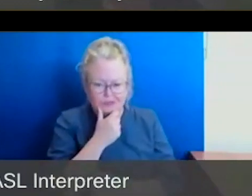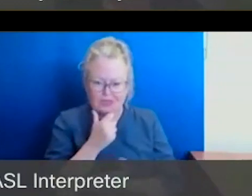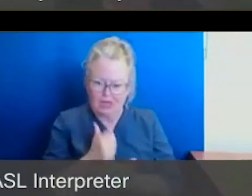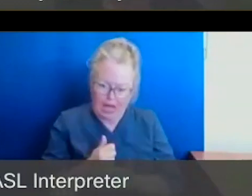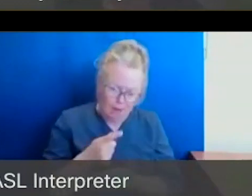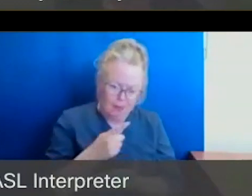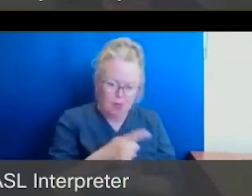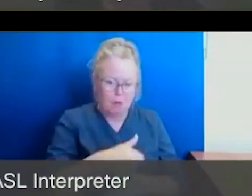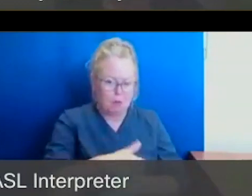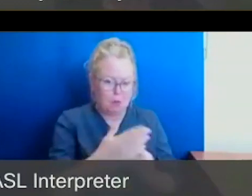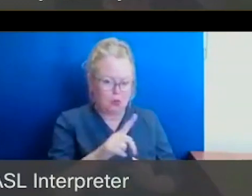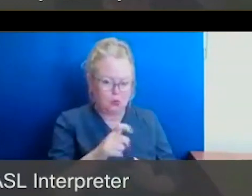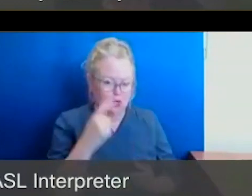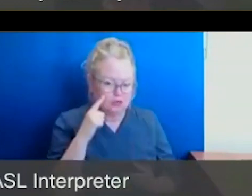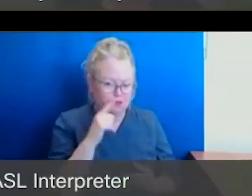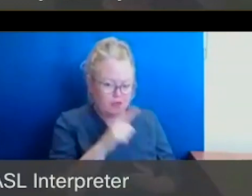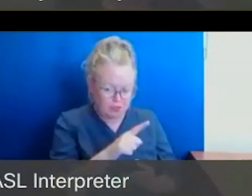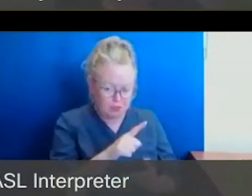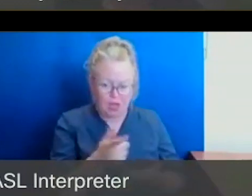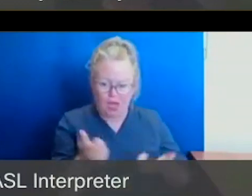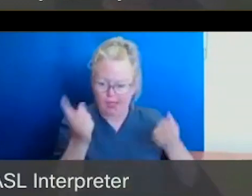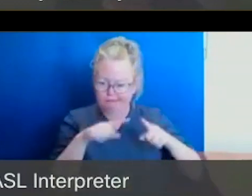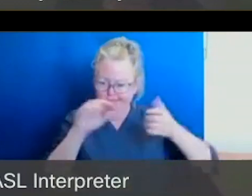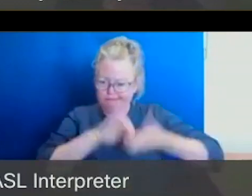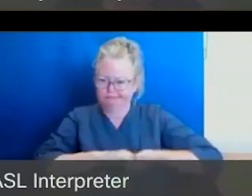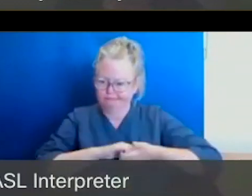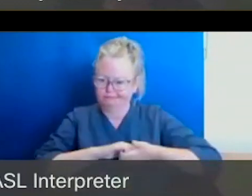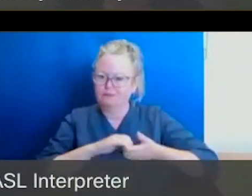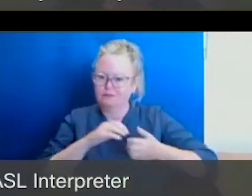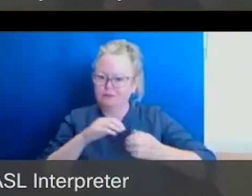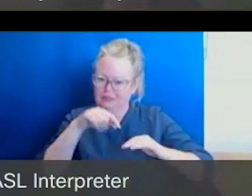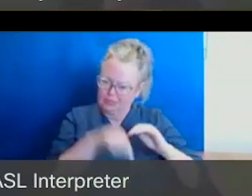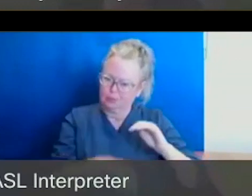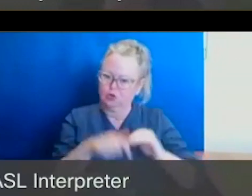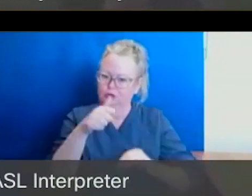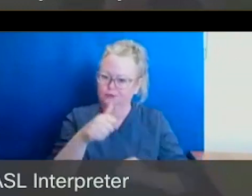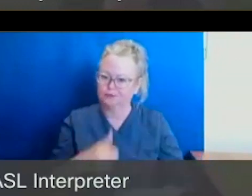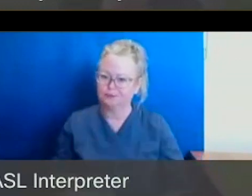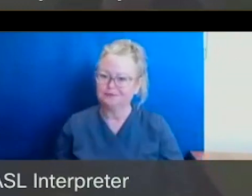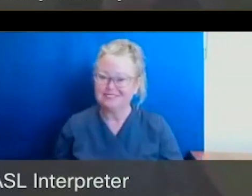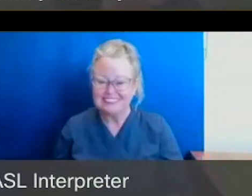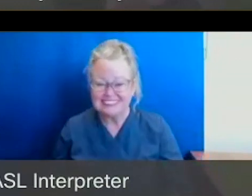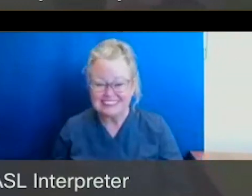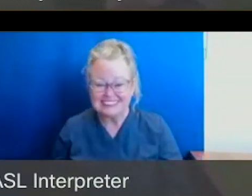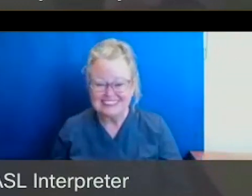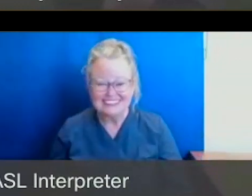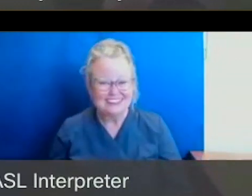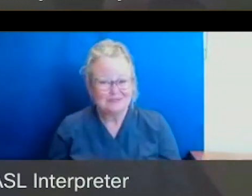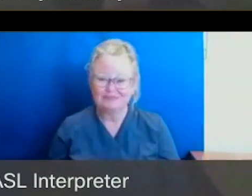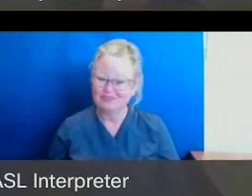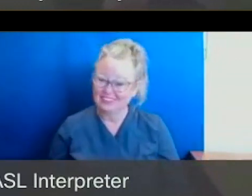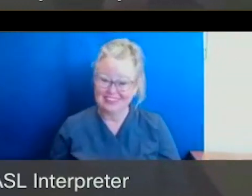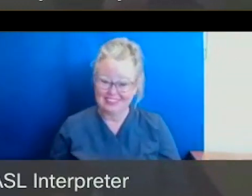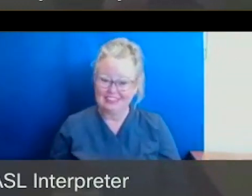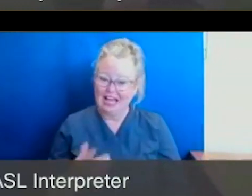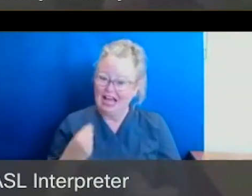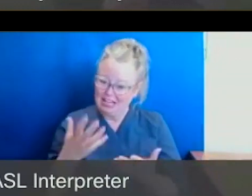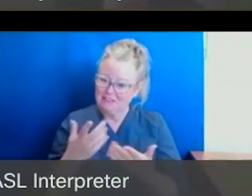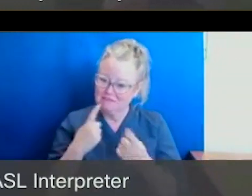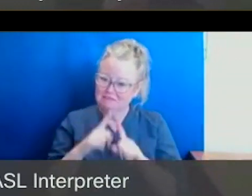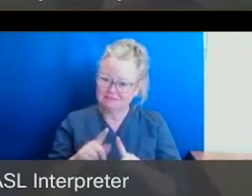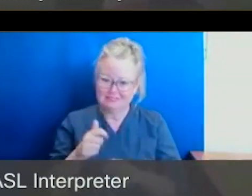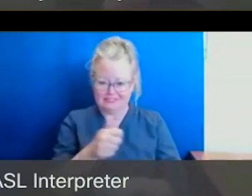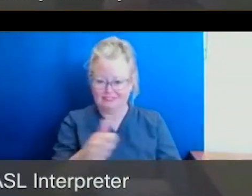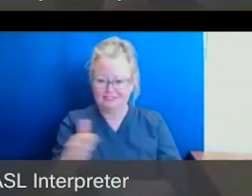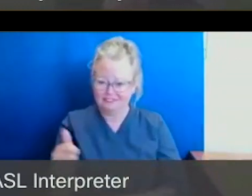make more sense to go with more in-depth research questions. Sorry, I can't help Okay, more with that one, but I great. think it's just